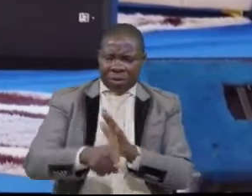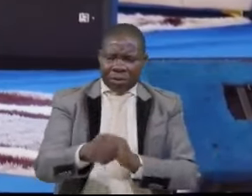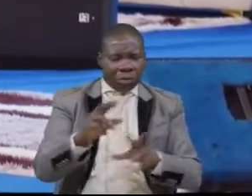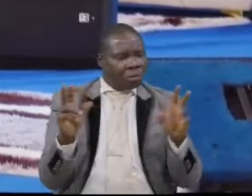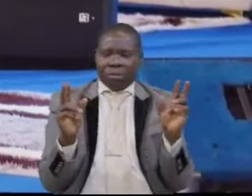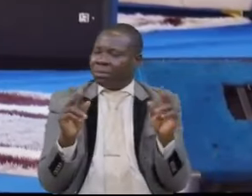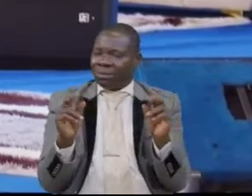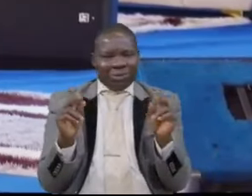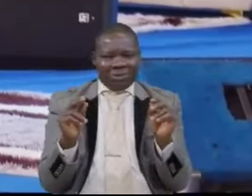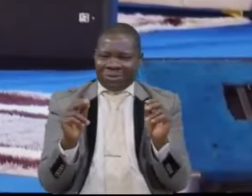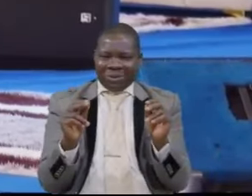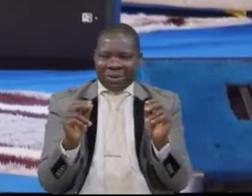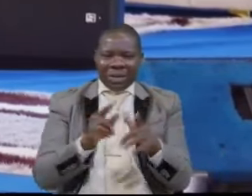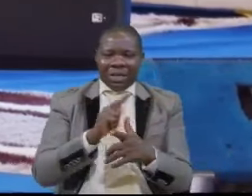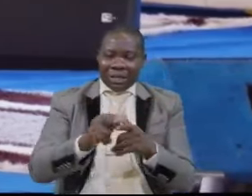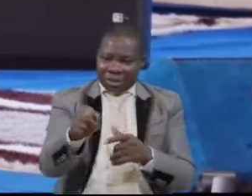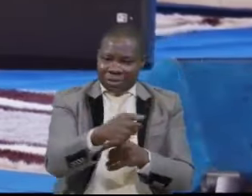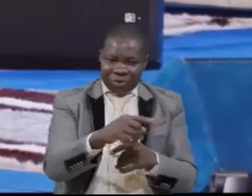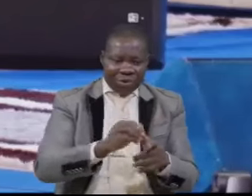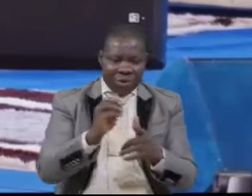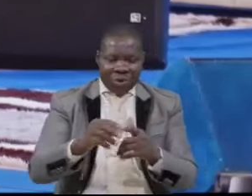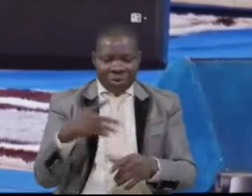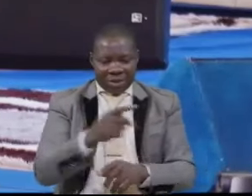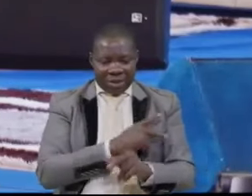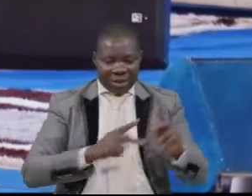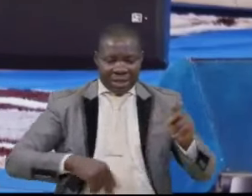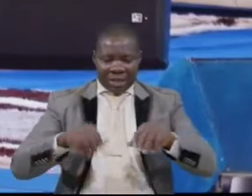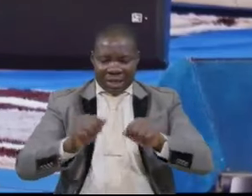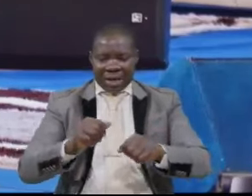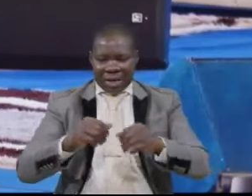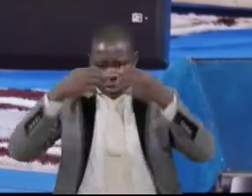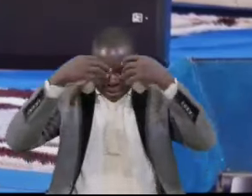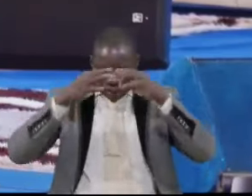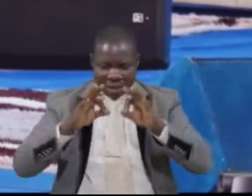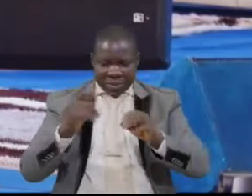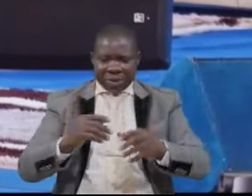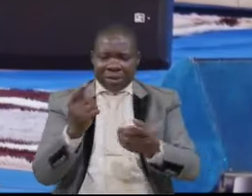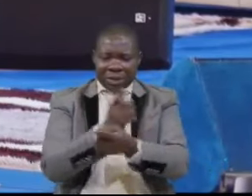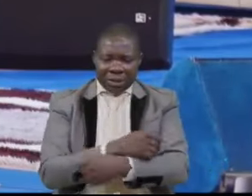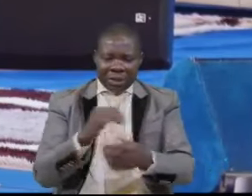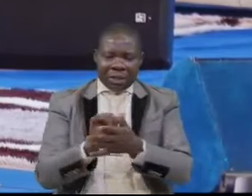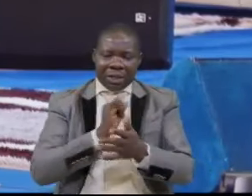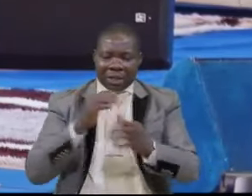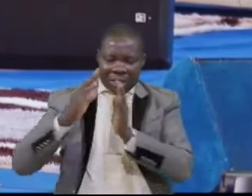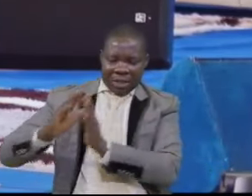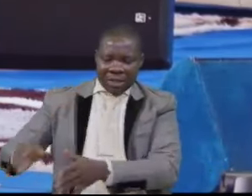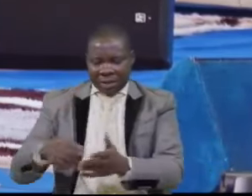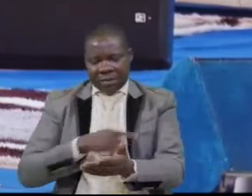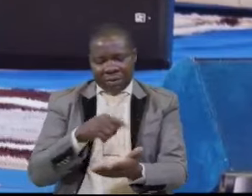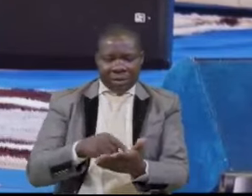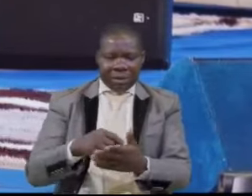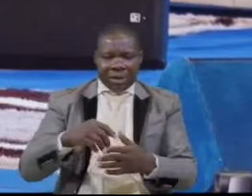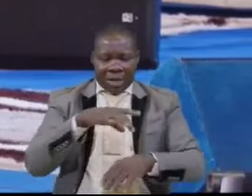nor Nebuchadnezzar can determine the day I leave this earth. Let me go and see that